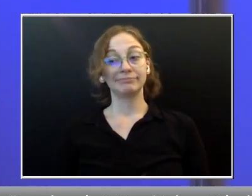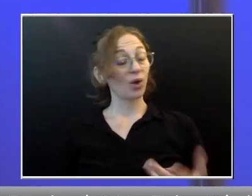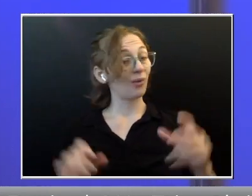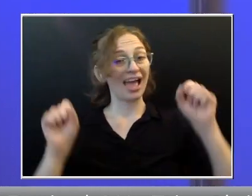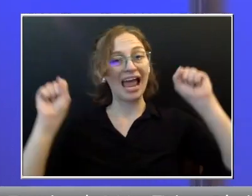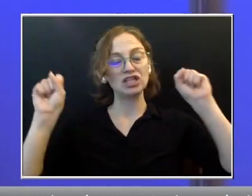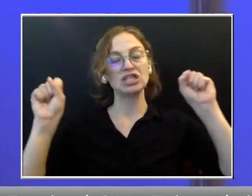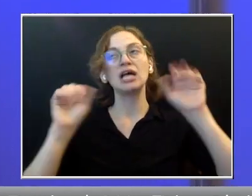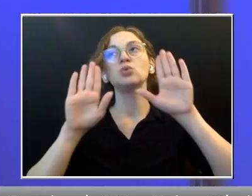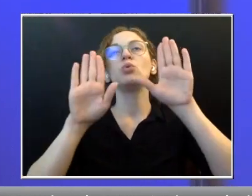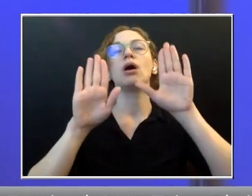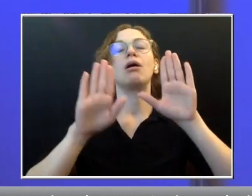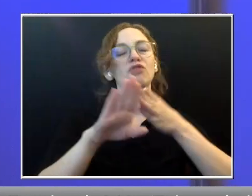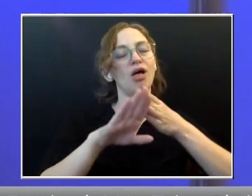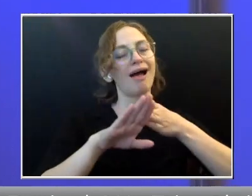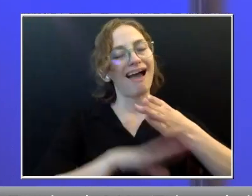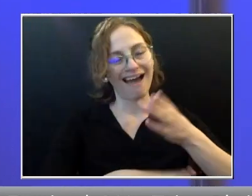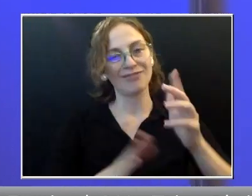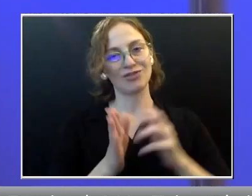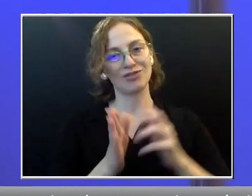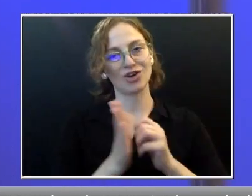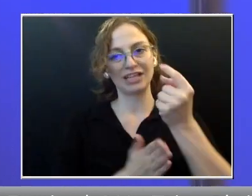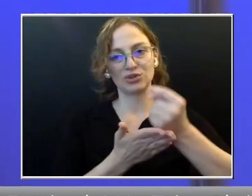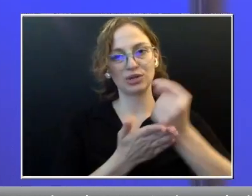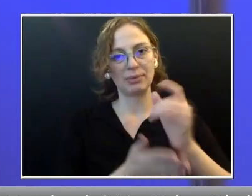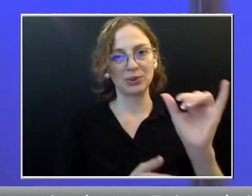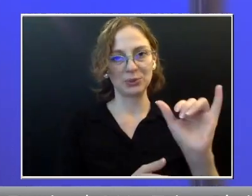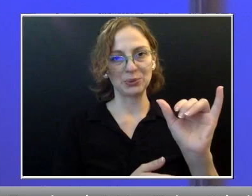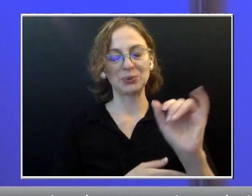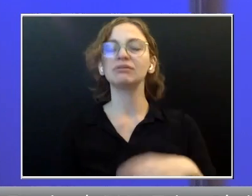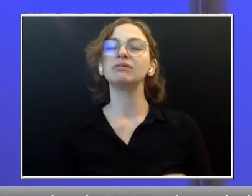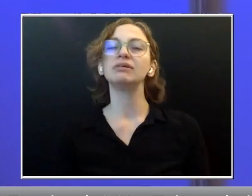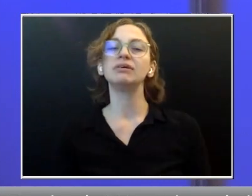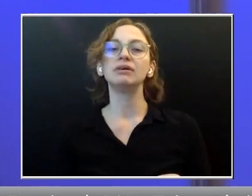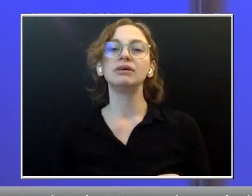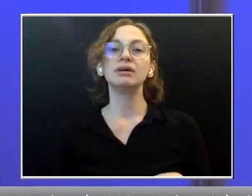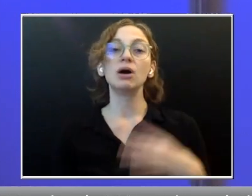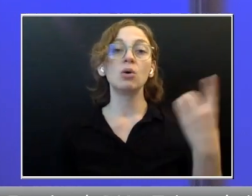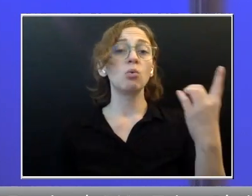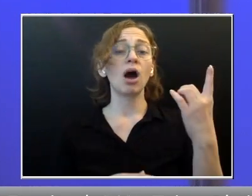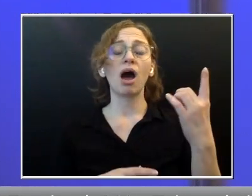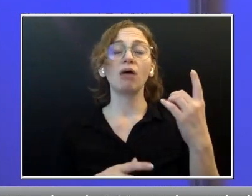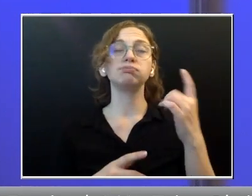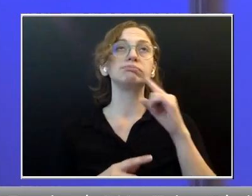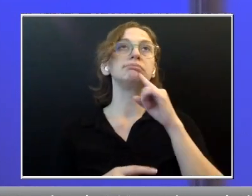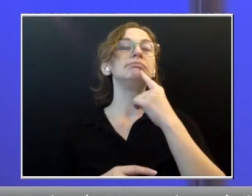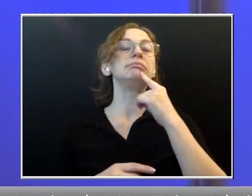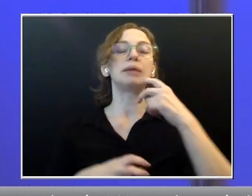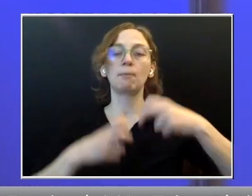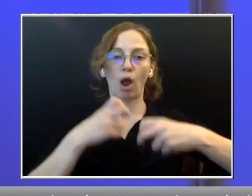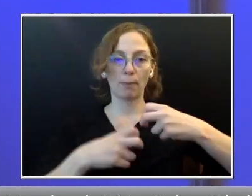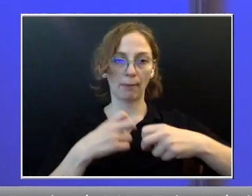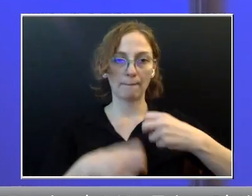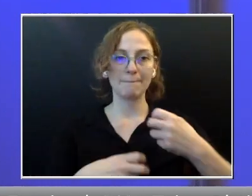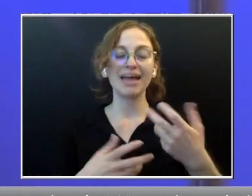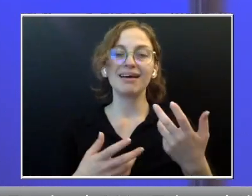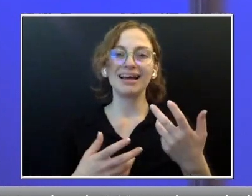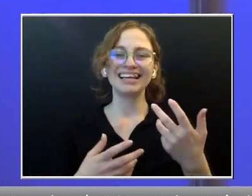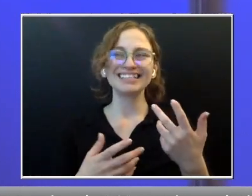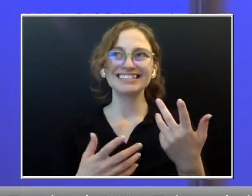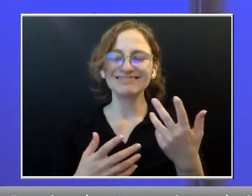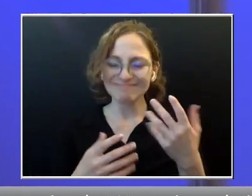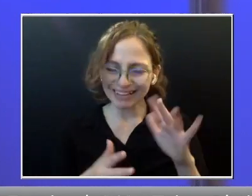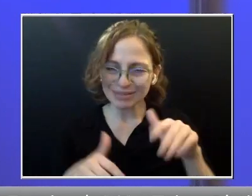treatment. One of the big problems that we've had is it's so difficult to do these very large studies on